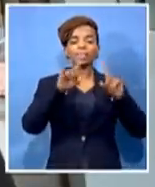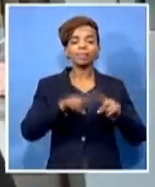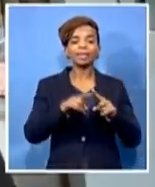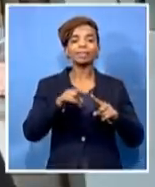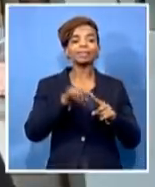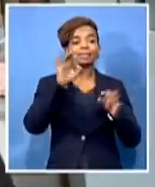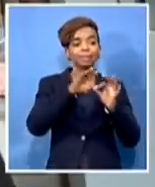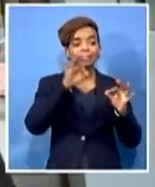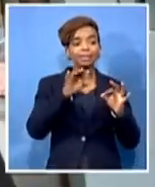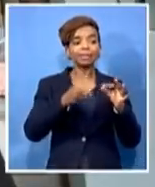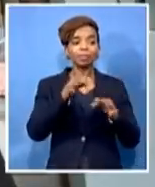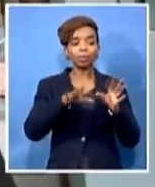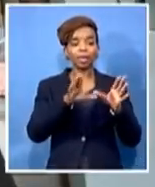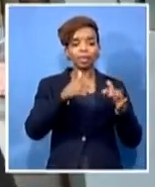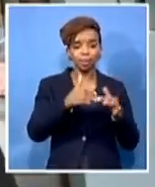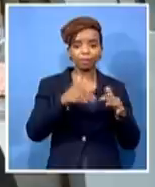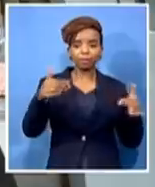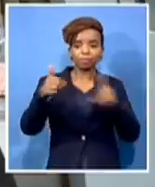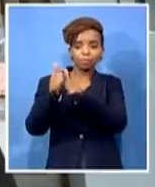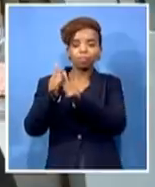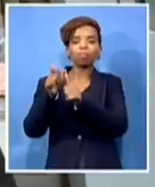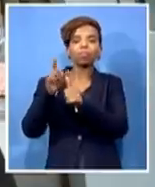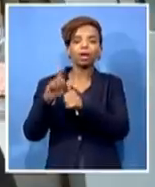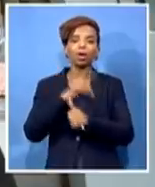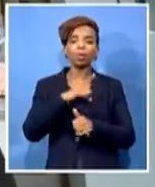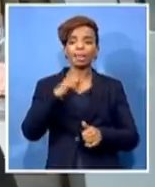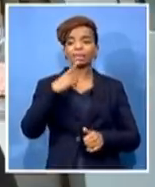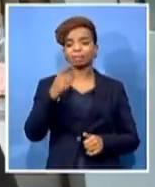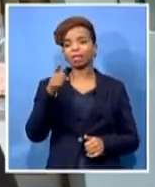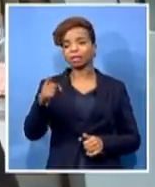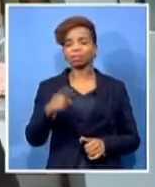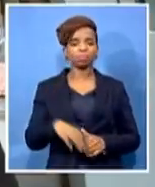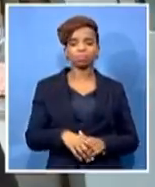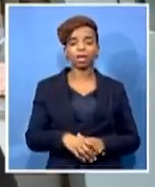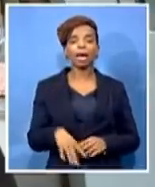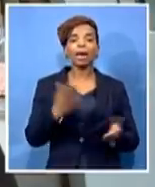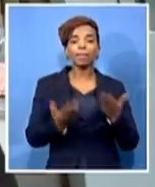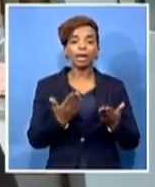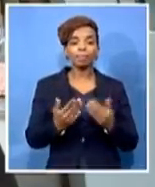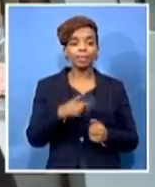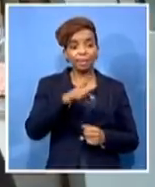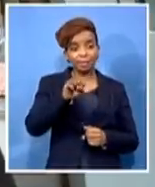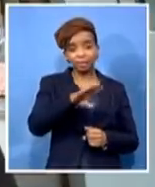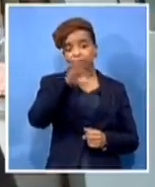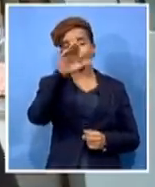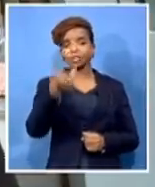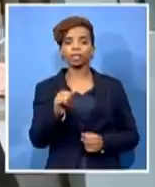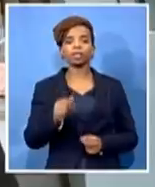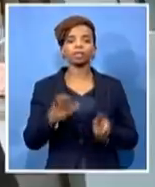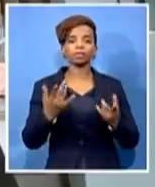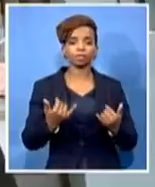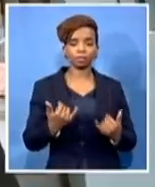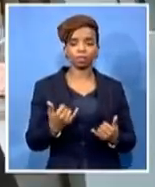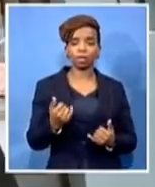novice. Maybe South Africa needs a political novice. Maybe South Africa, like the USA, needs a